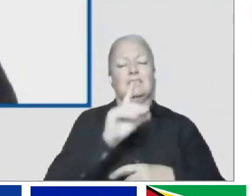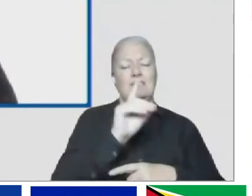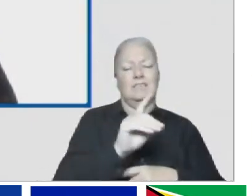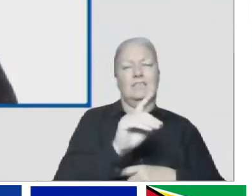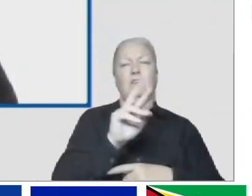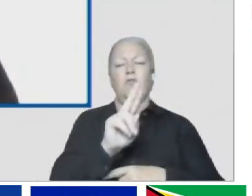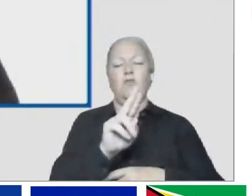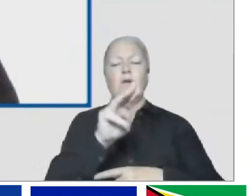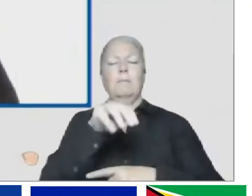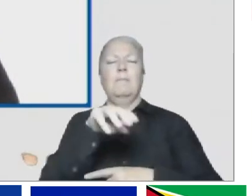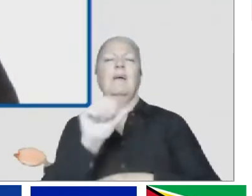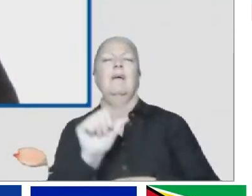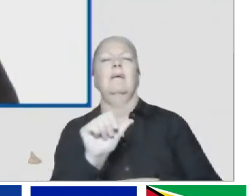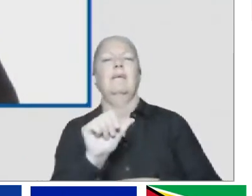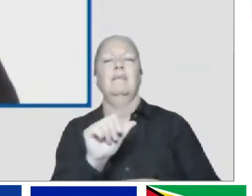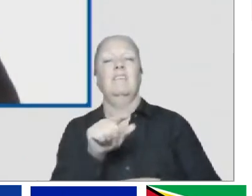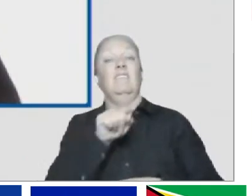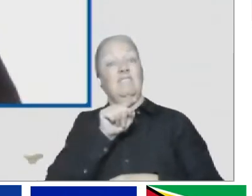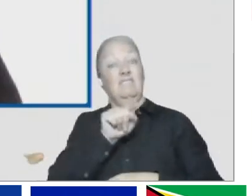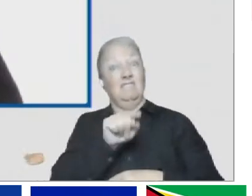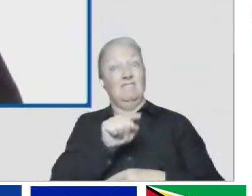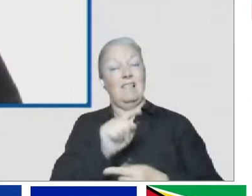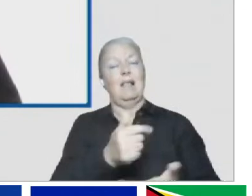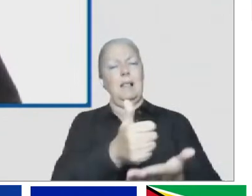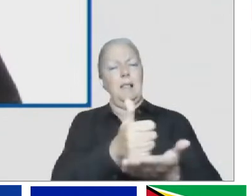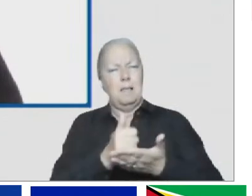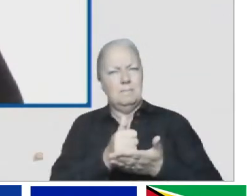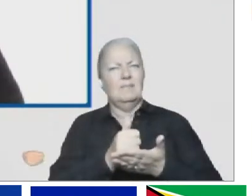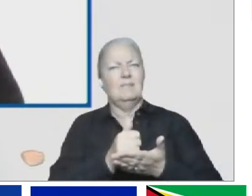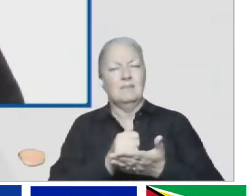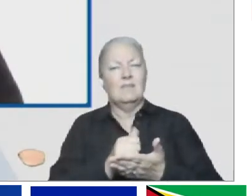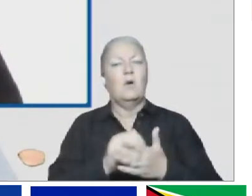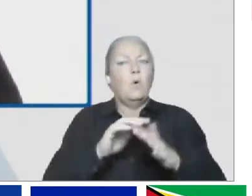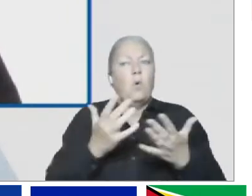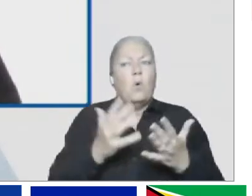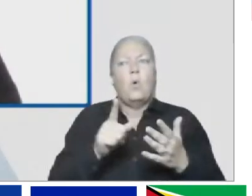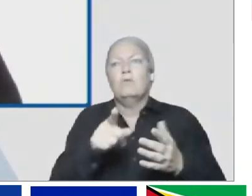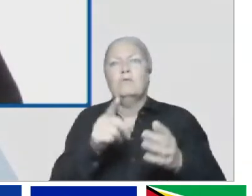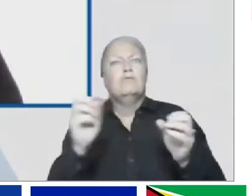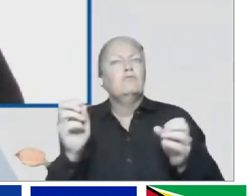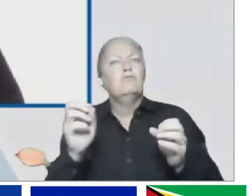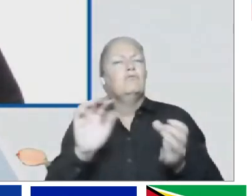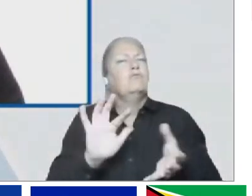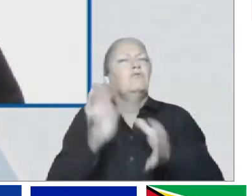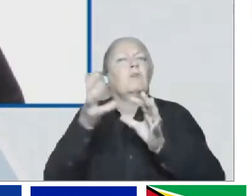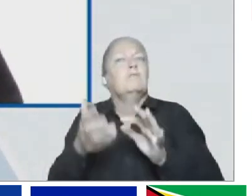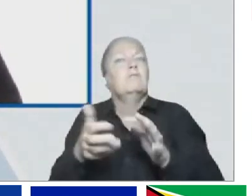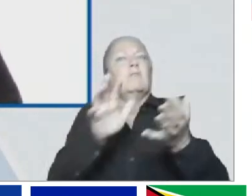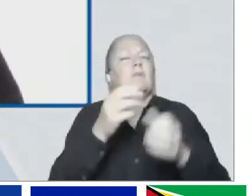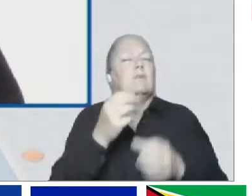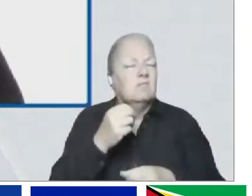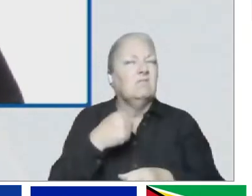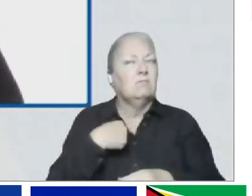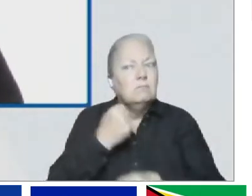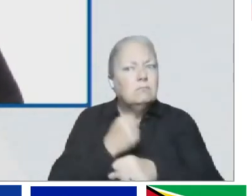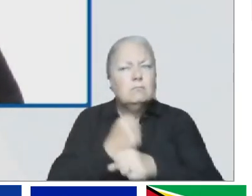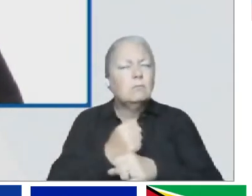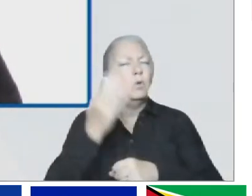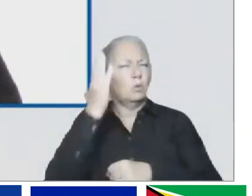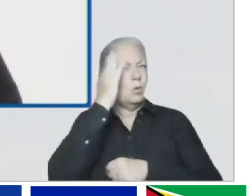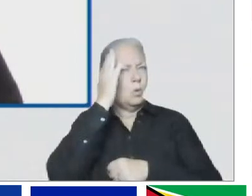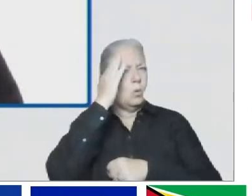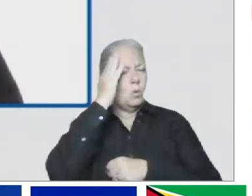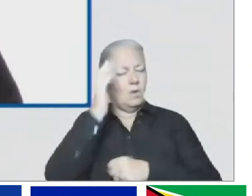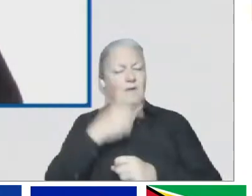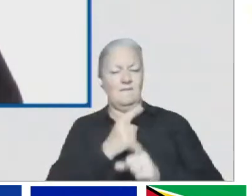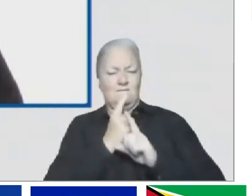the declaration of the country as a disaster area and provided the context in which the disaster risk management orders